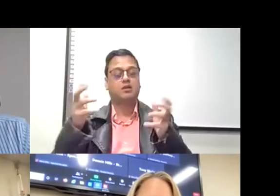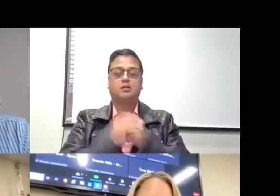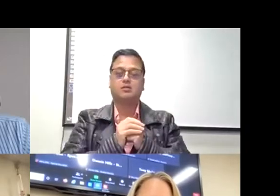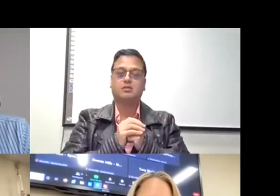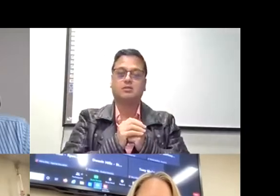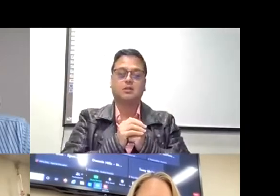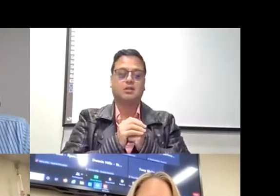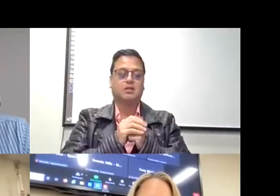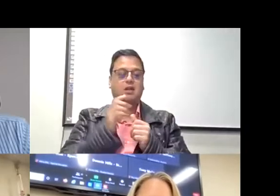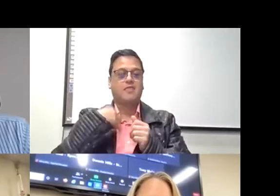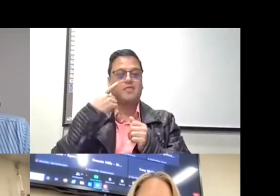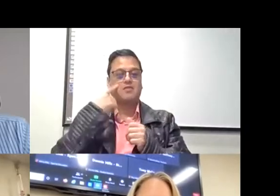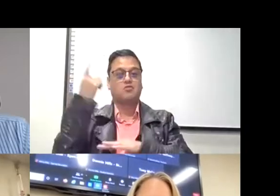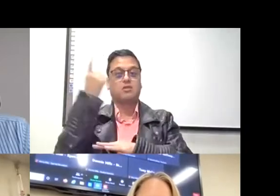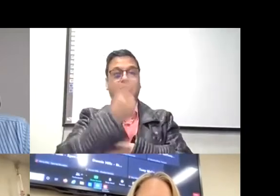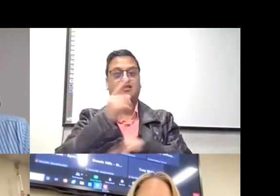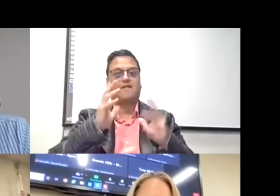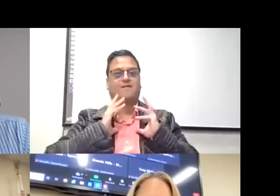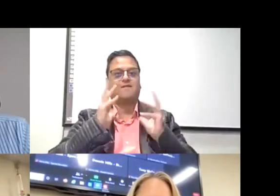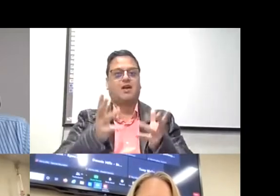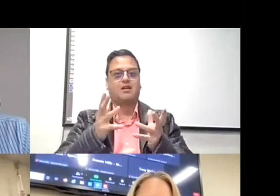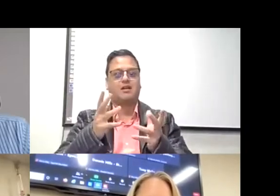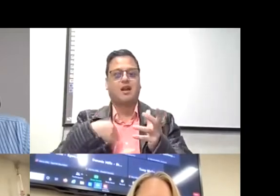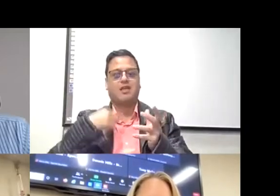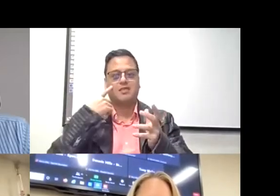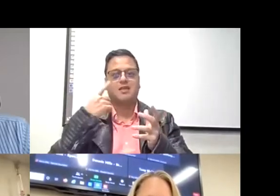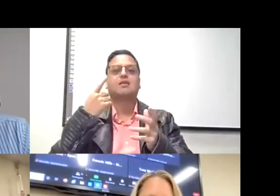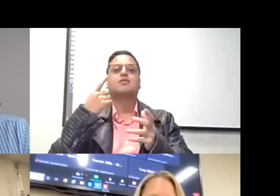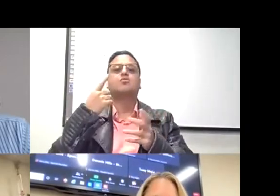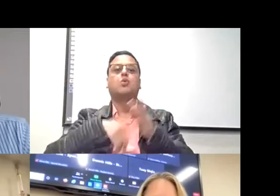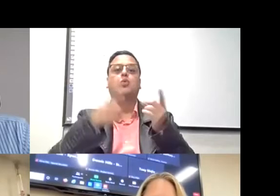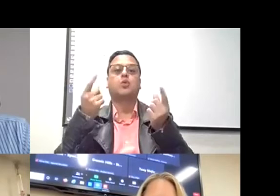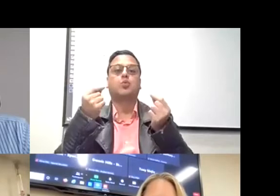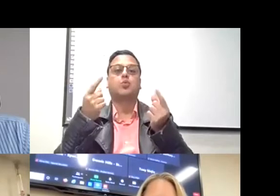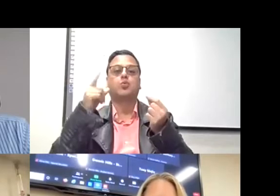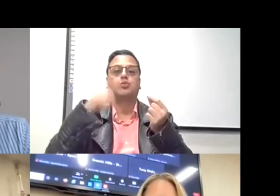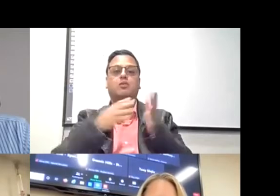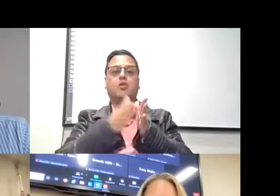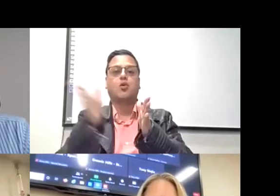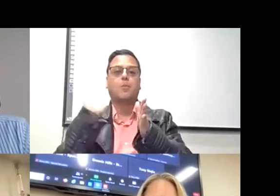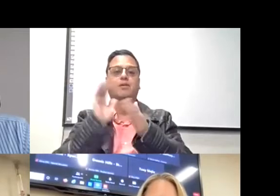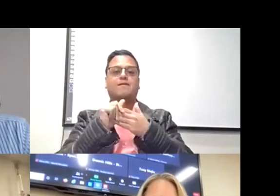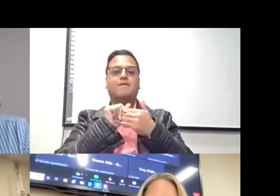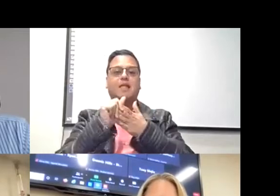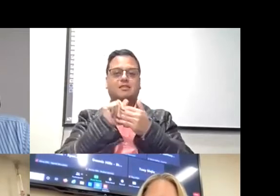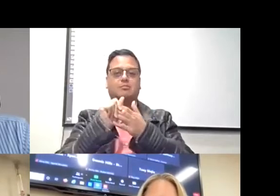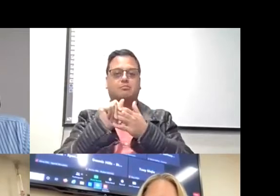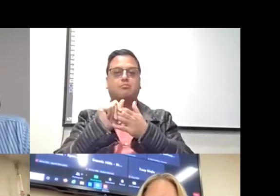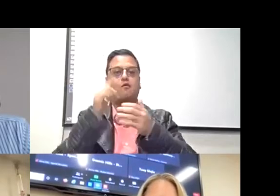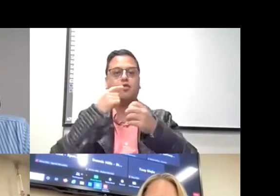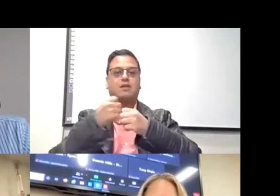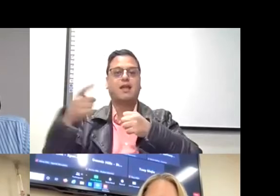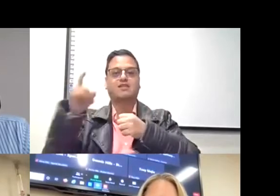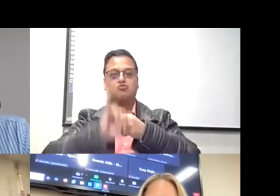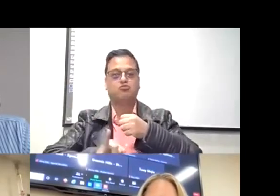I think these dates are fine. I would think that maybe what we need to do is just sort of be open and flexible in this next year as we're coming off of the